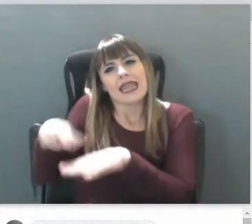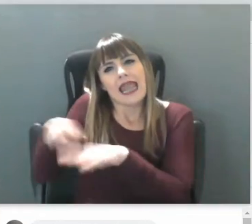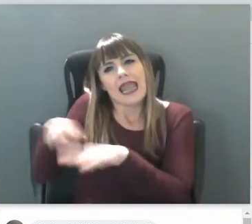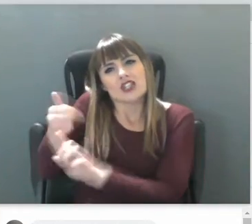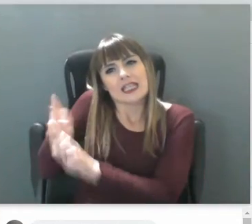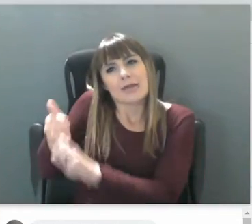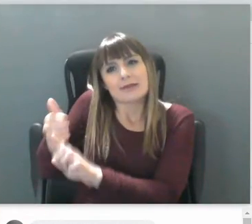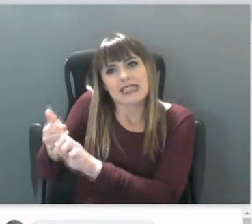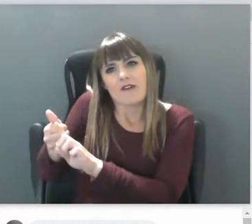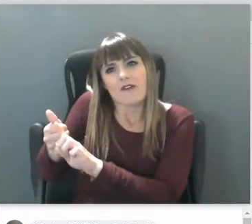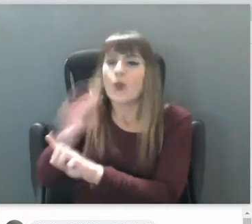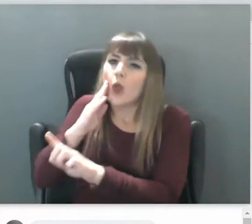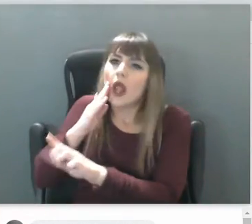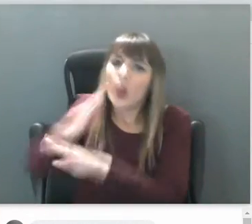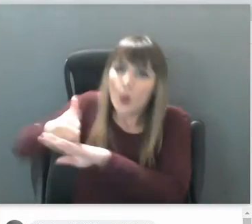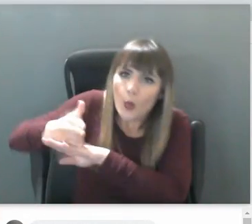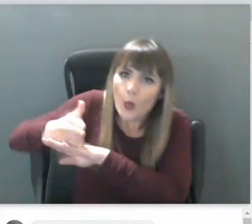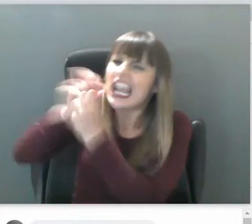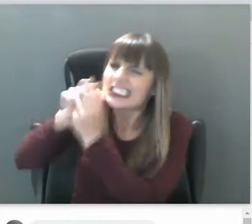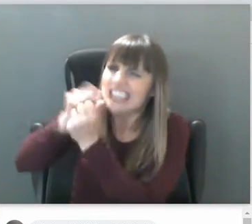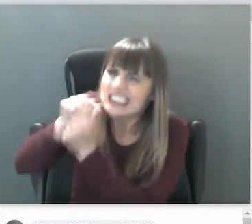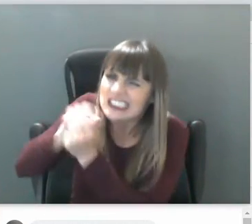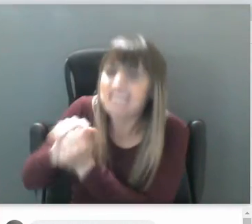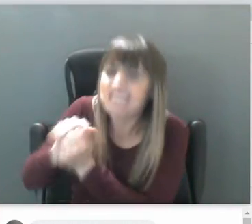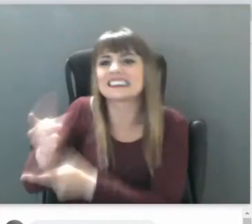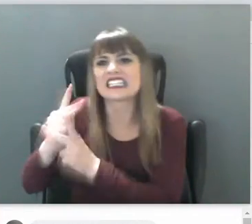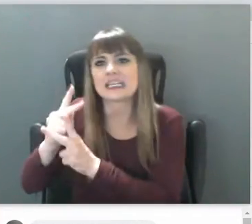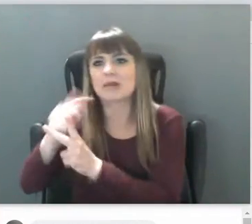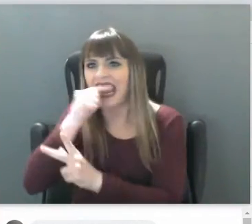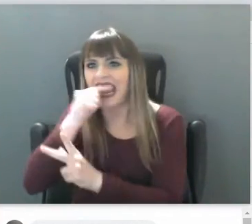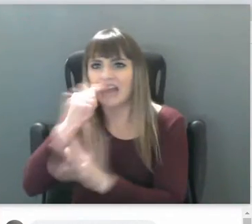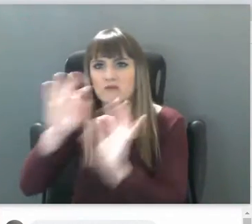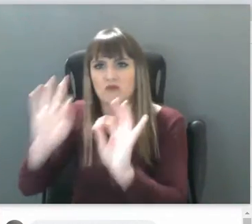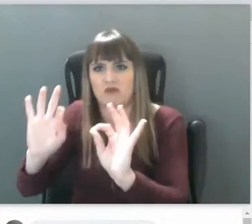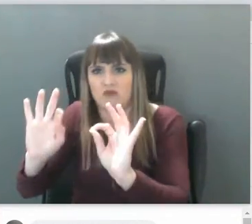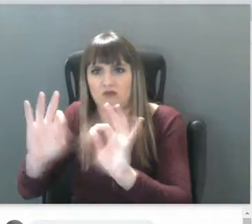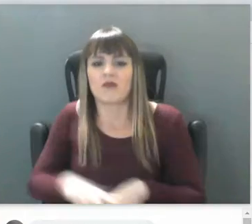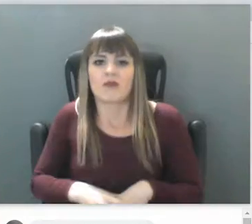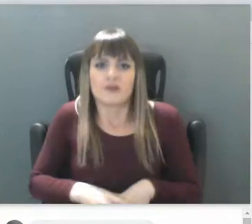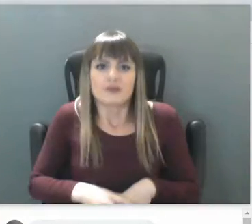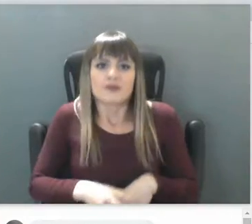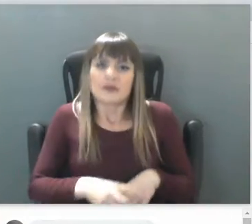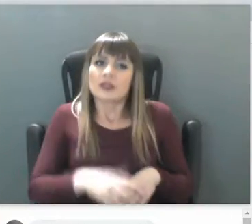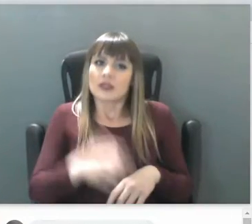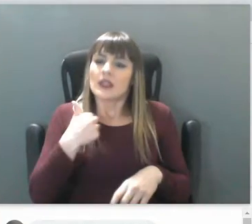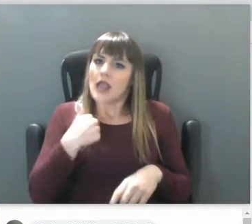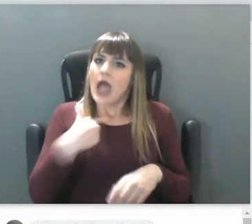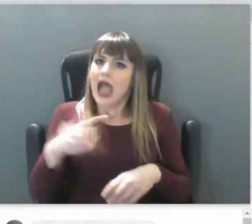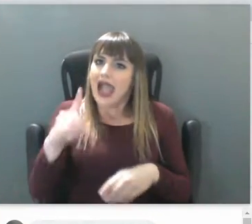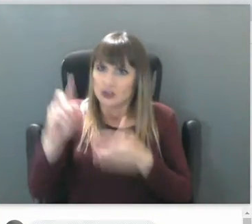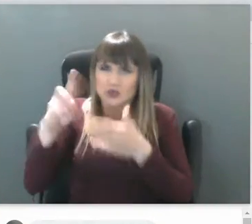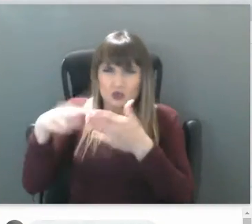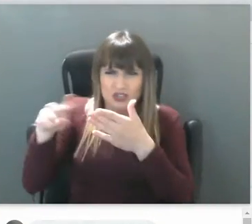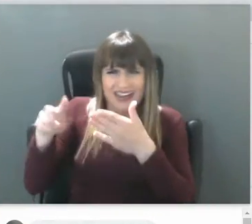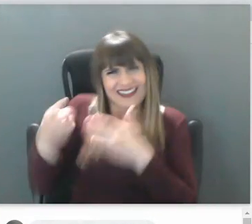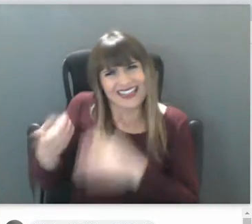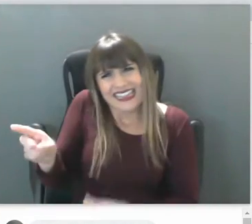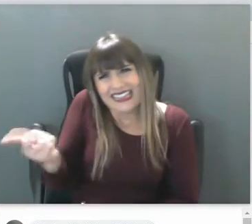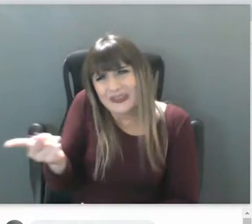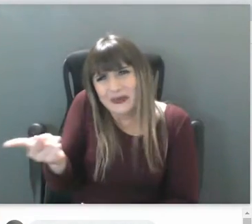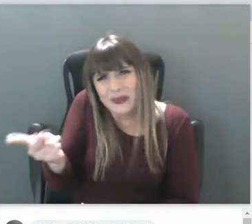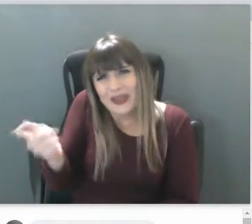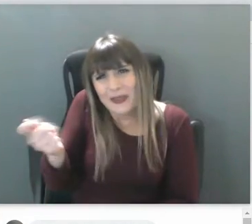keep watch because they are older porcupines, so I do make sure that their teeth are nice and healthy on a daily basis. Ooh, I think this one looks good too.